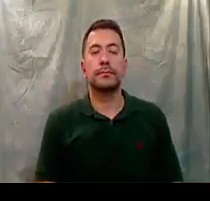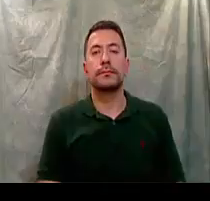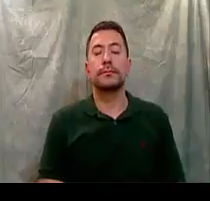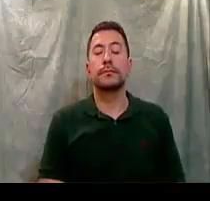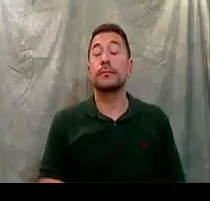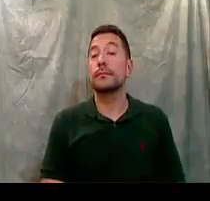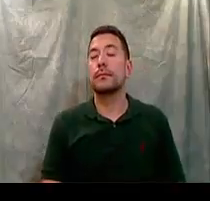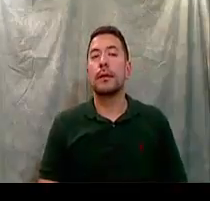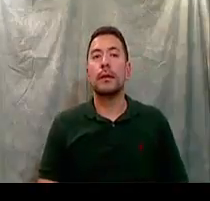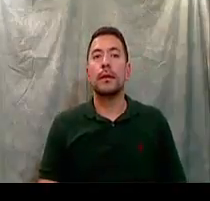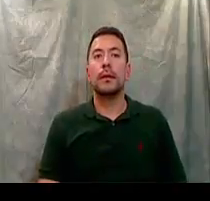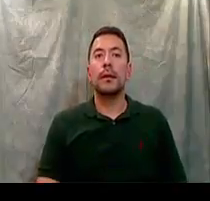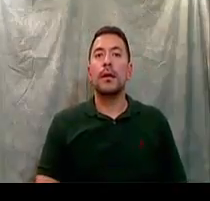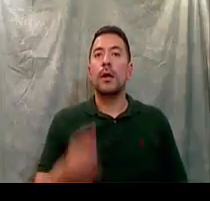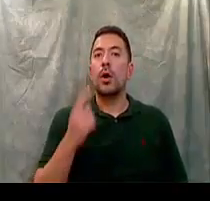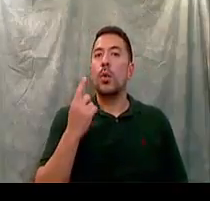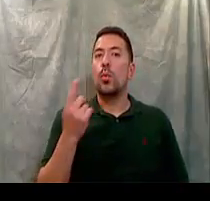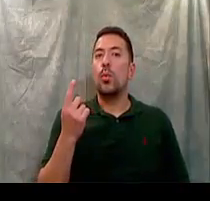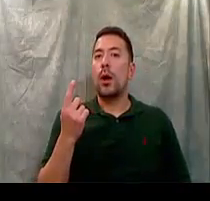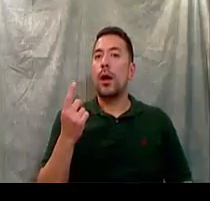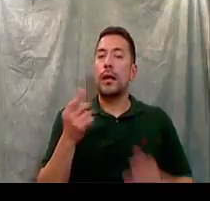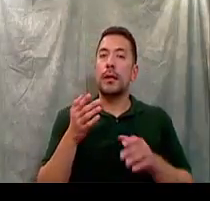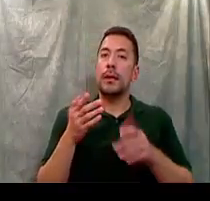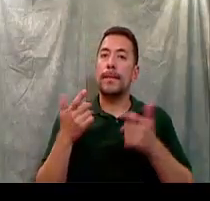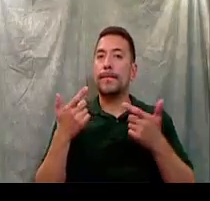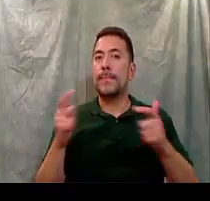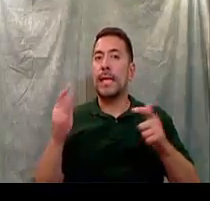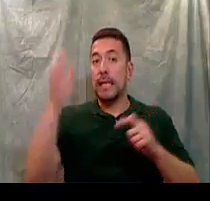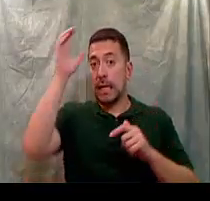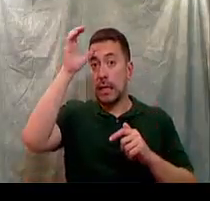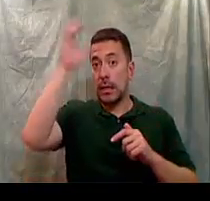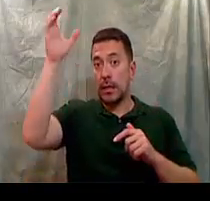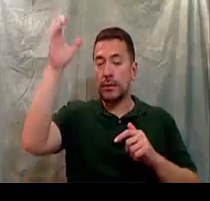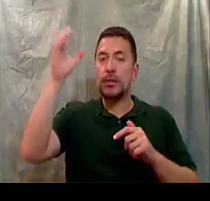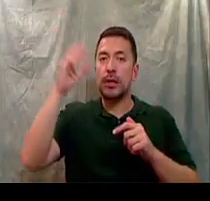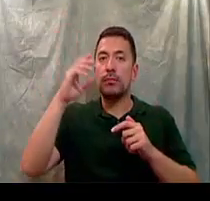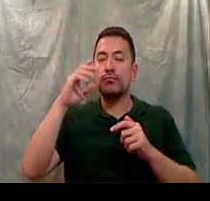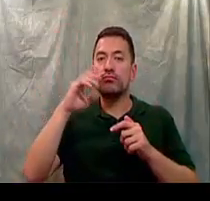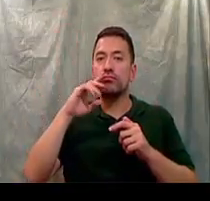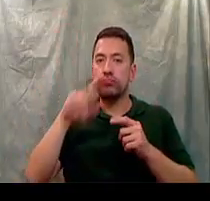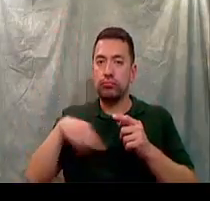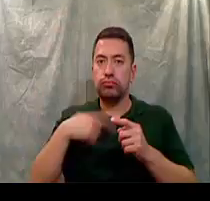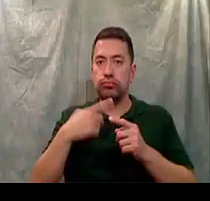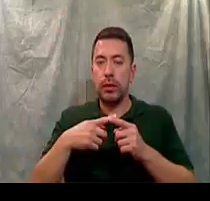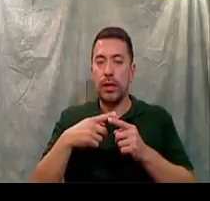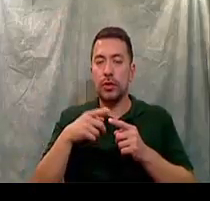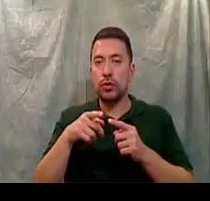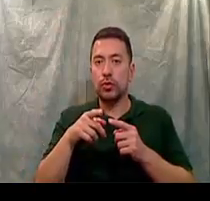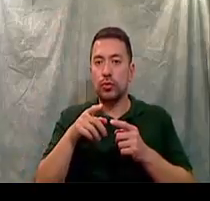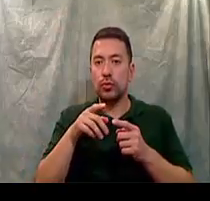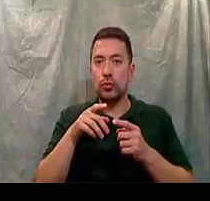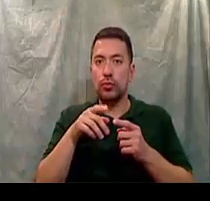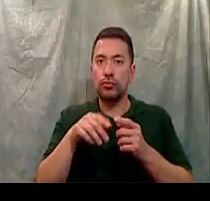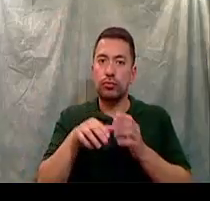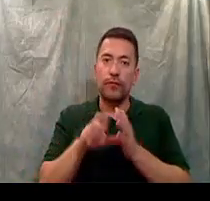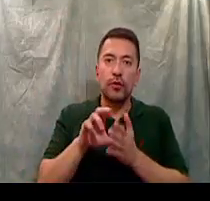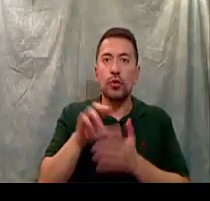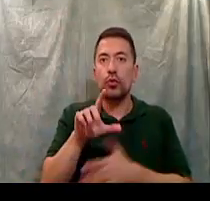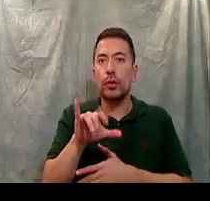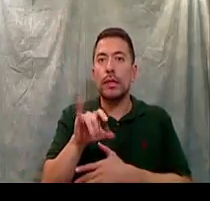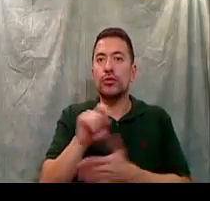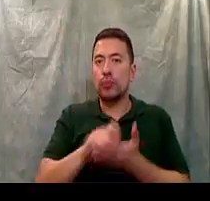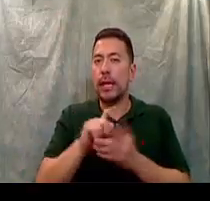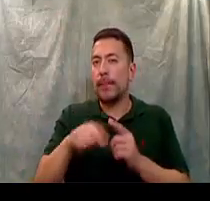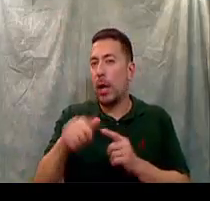Now, one big concept to consider when you are starting to review literature and write about other people's work is that within